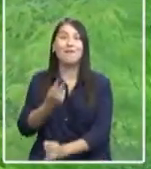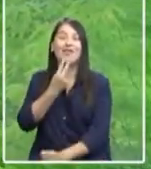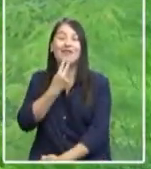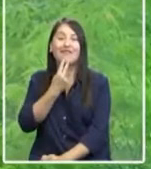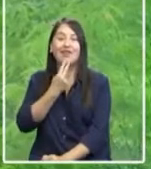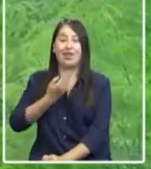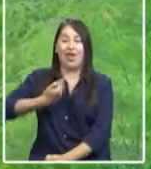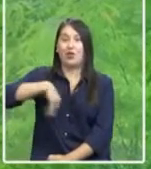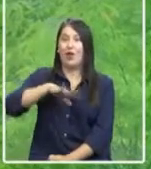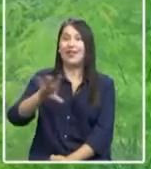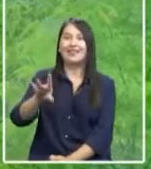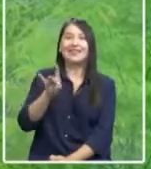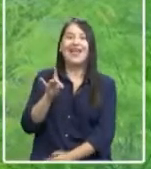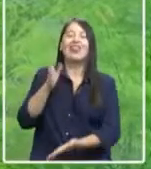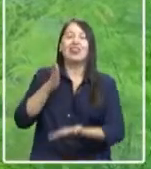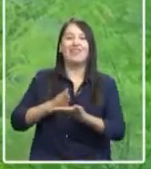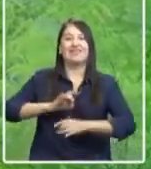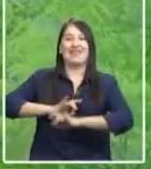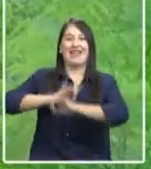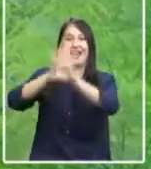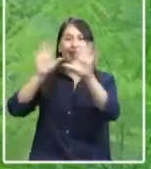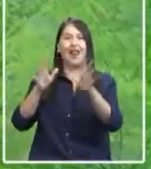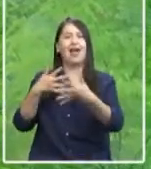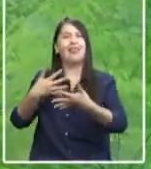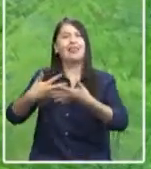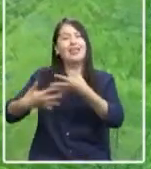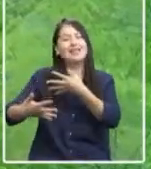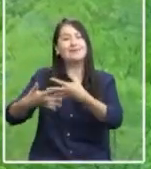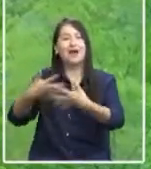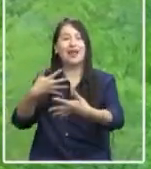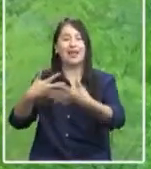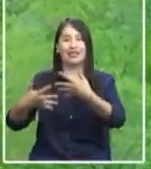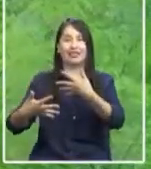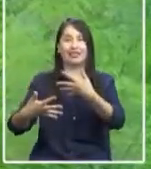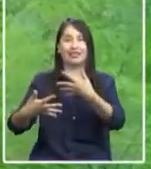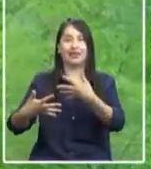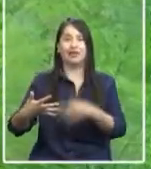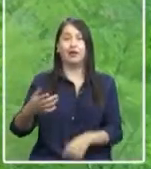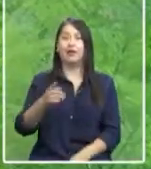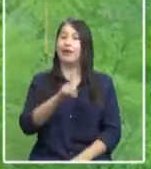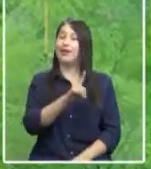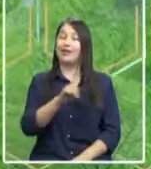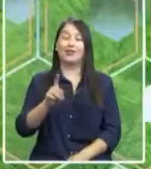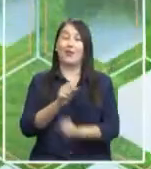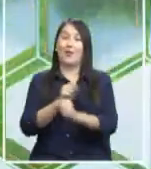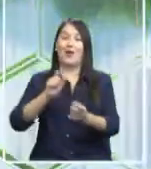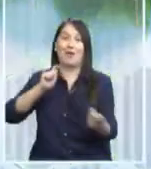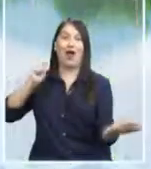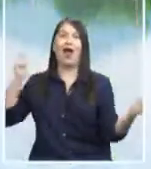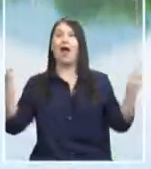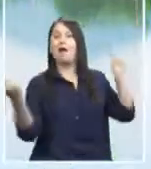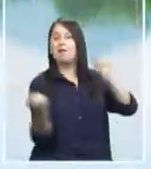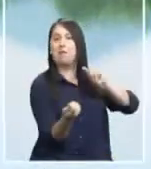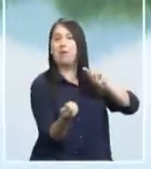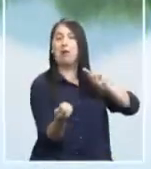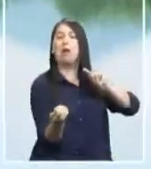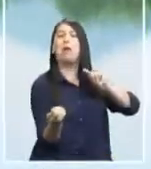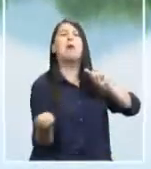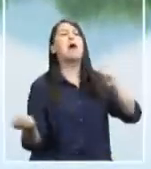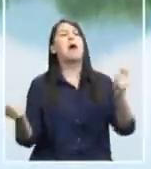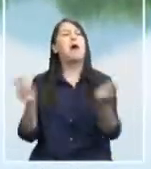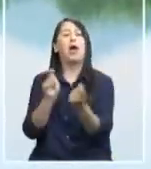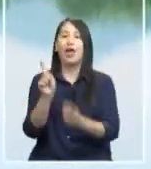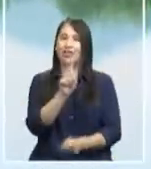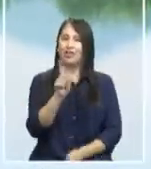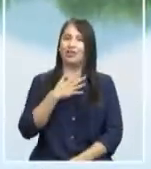back. So that should be our decision, no going back. We do not want to go back to the train, which is taking us